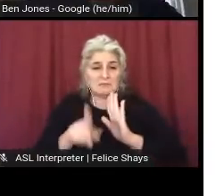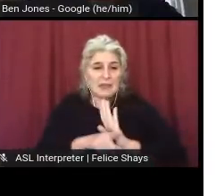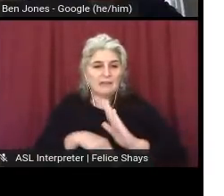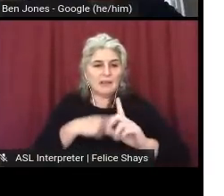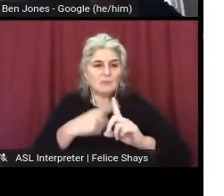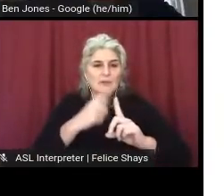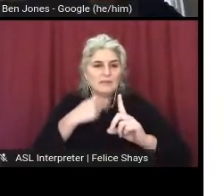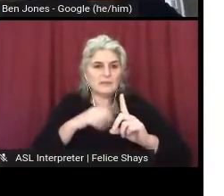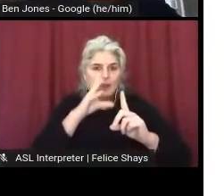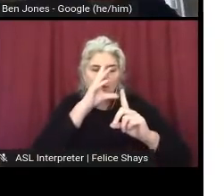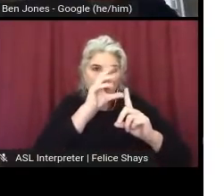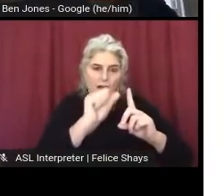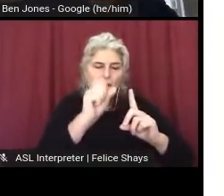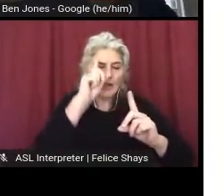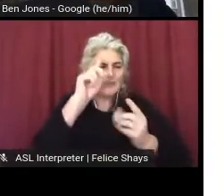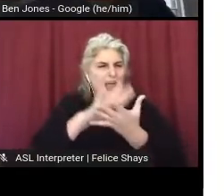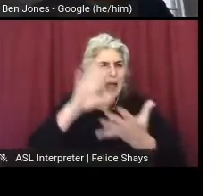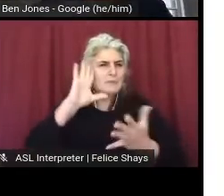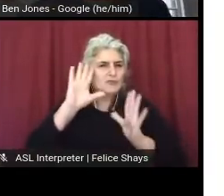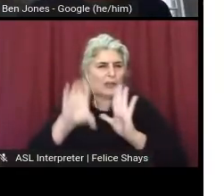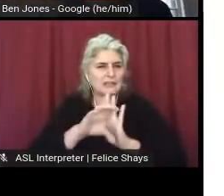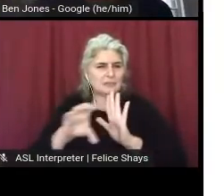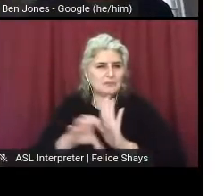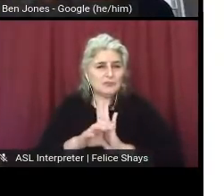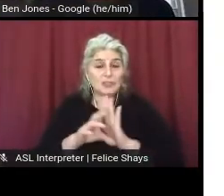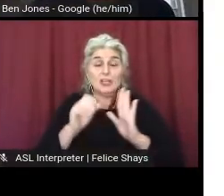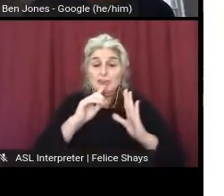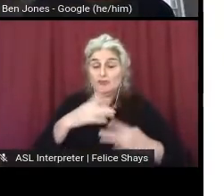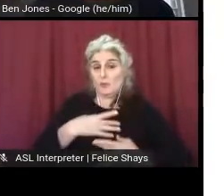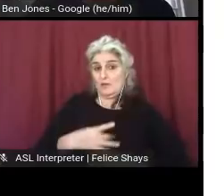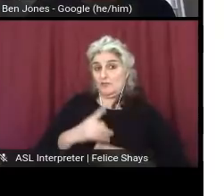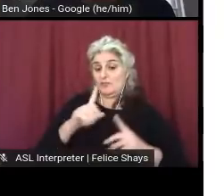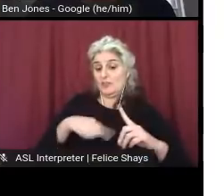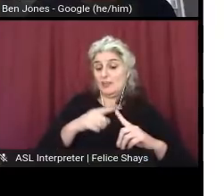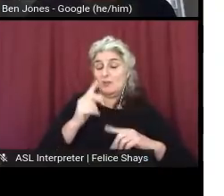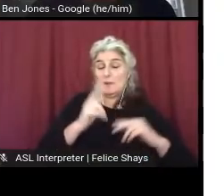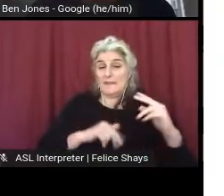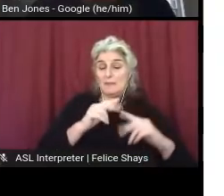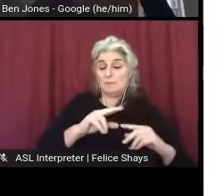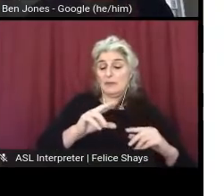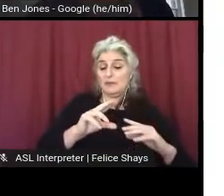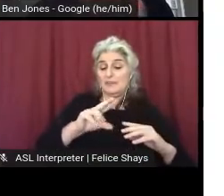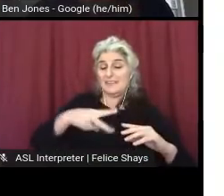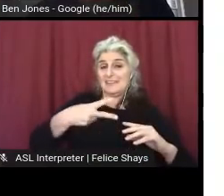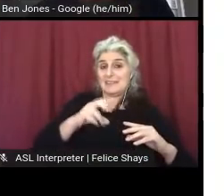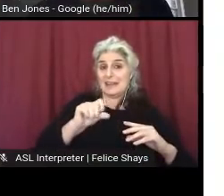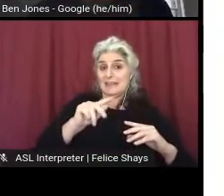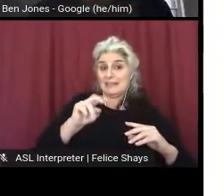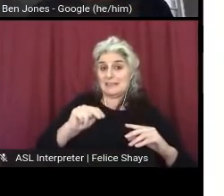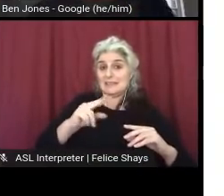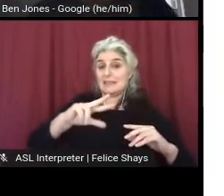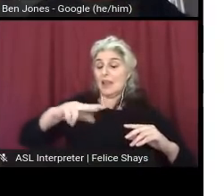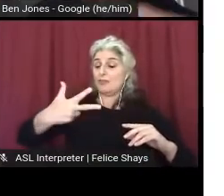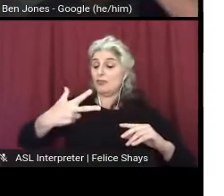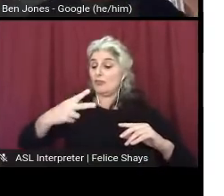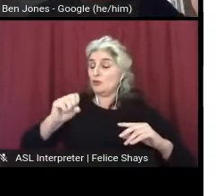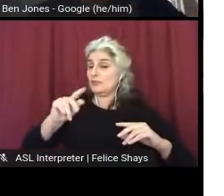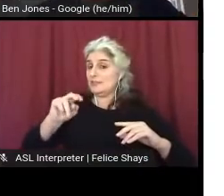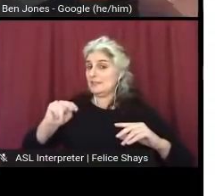male and female audience. And when they built the season two trailer, season three trailer on the top of these insights,